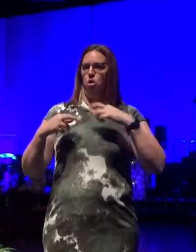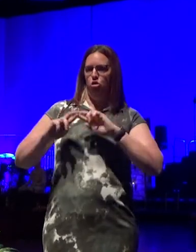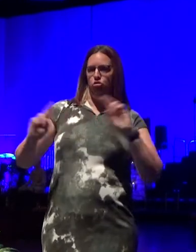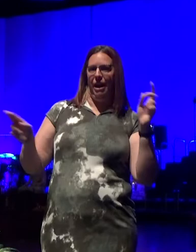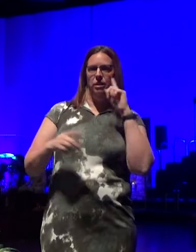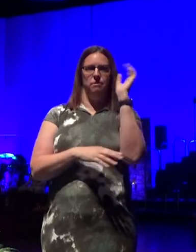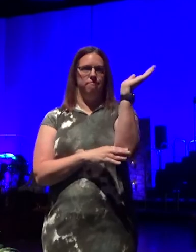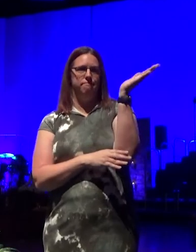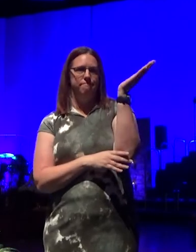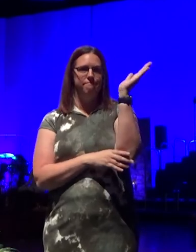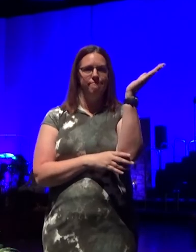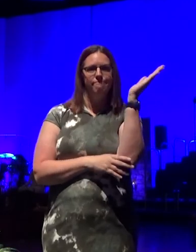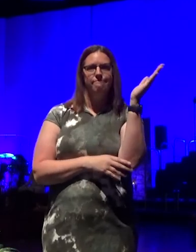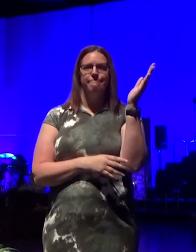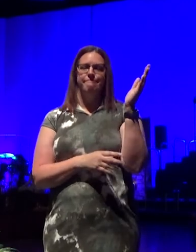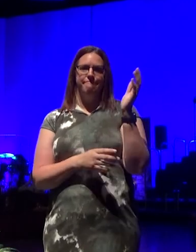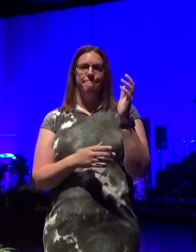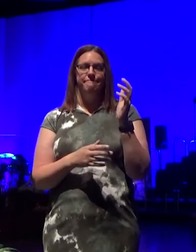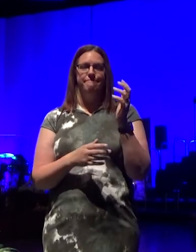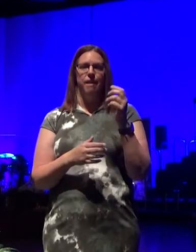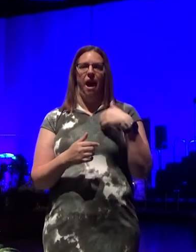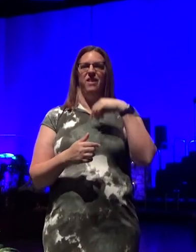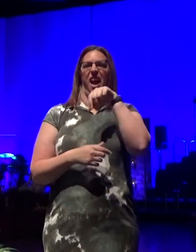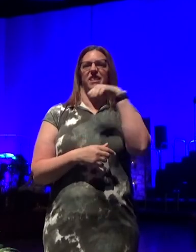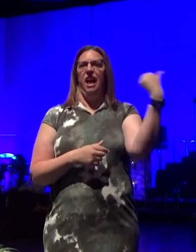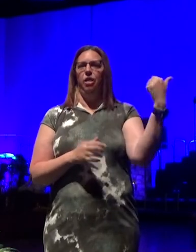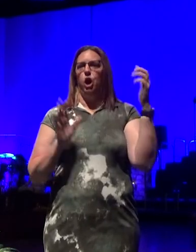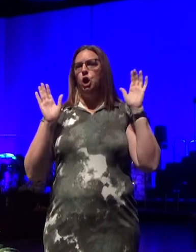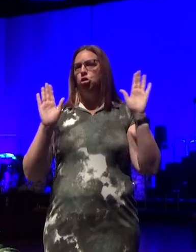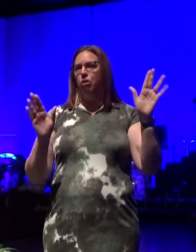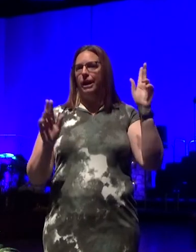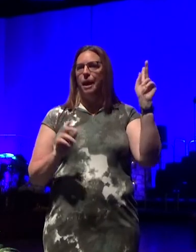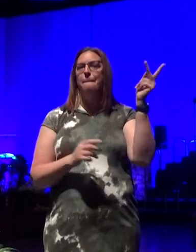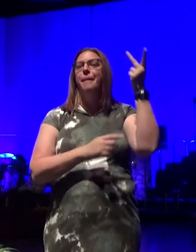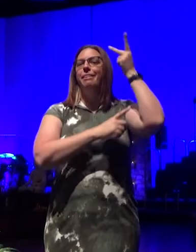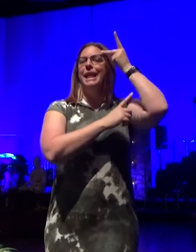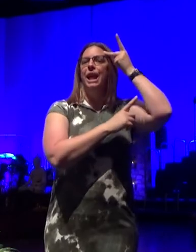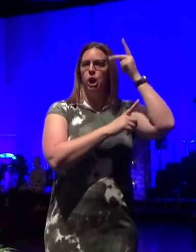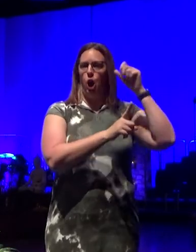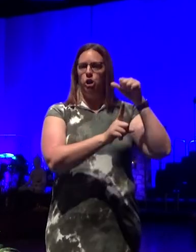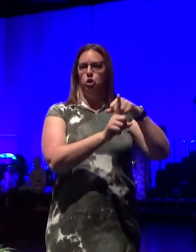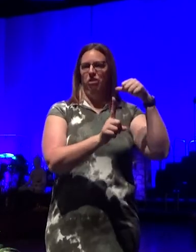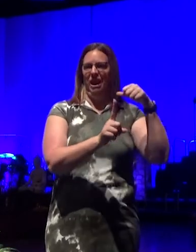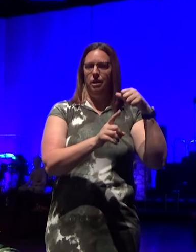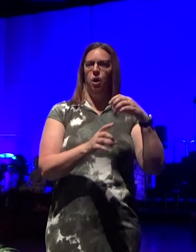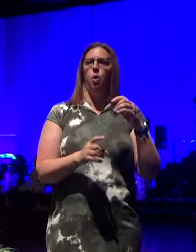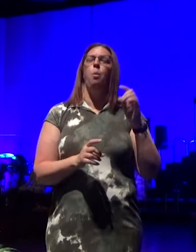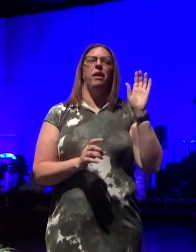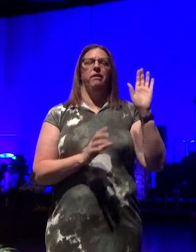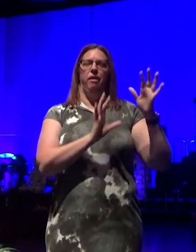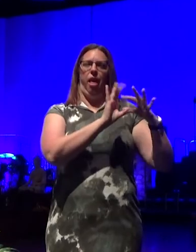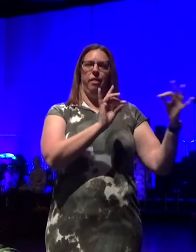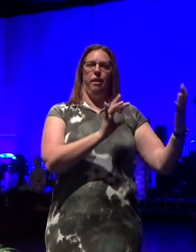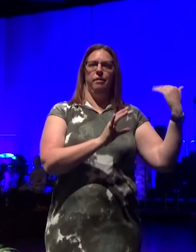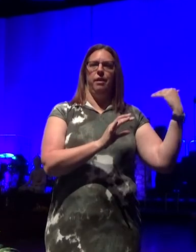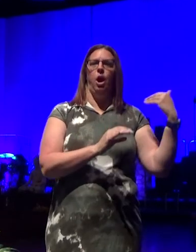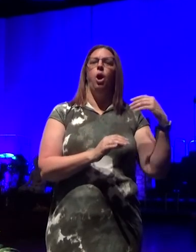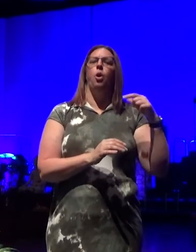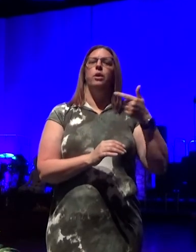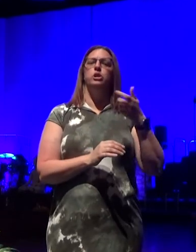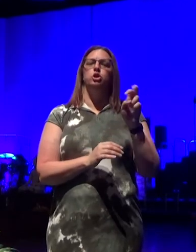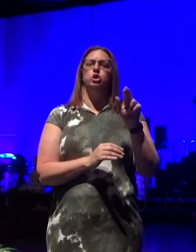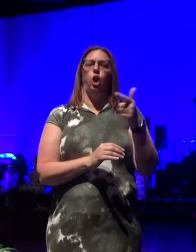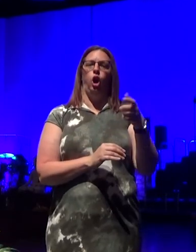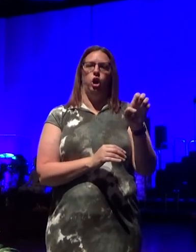and I've got another great political savvy trick. One of the great lines of that time was George H. Bush saying,